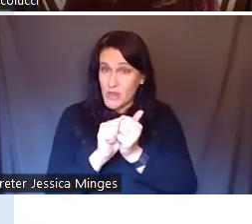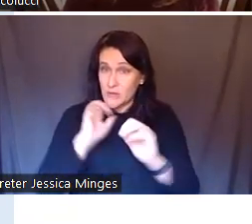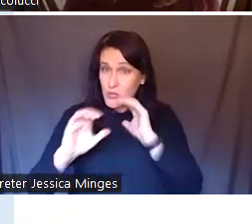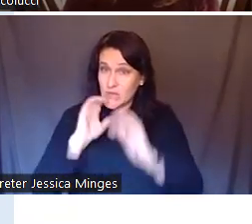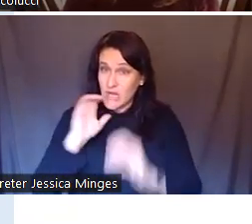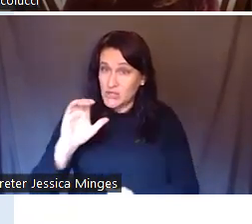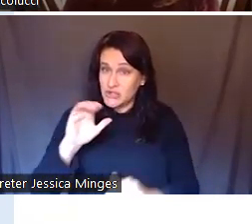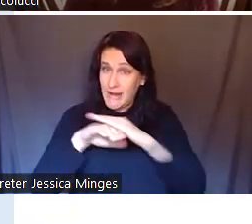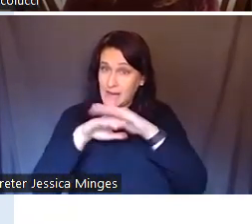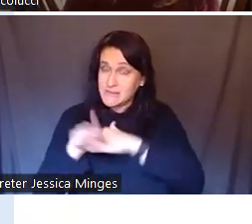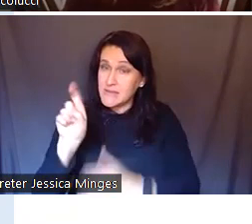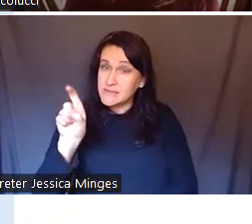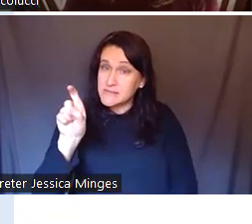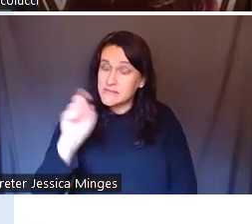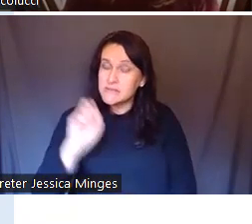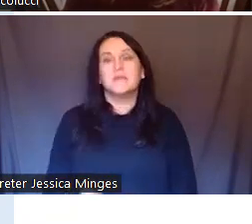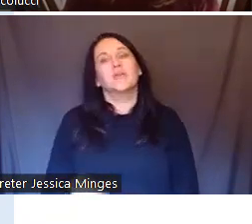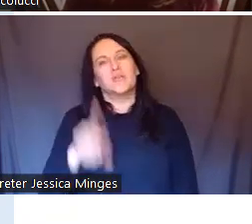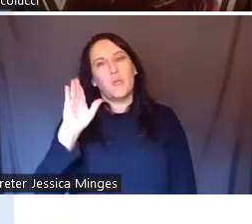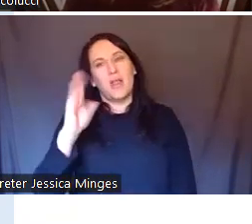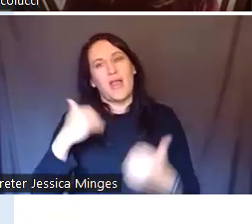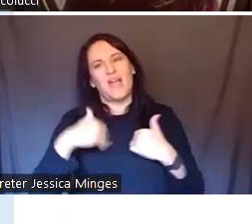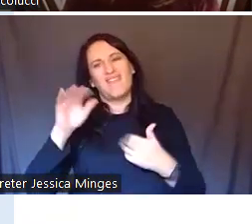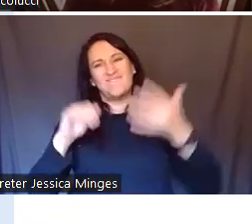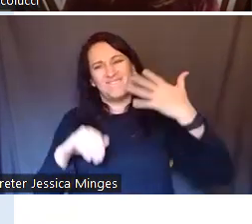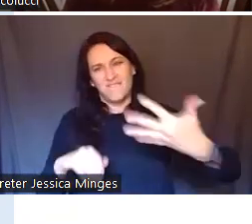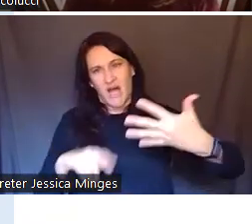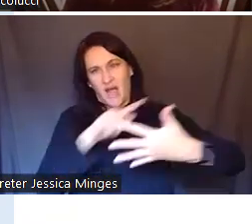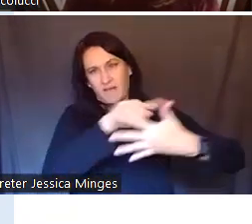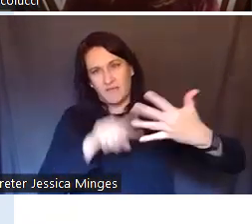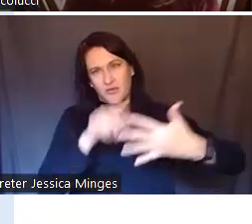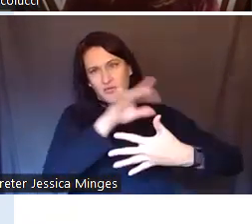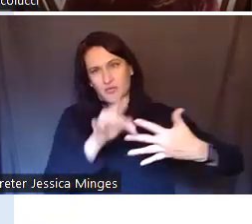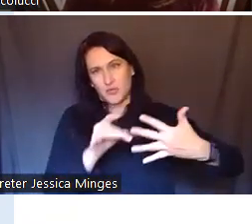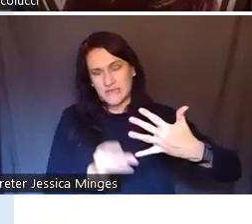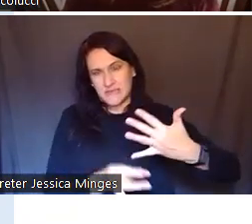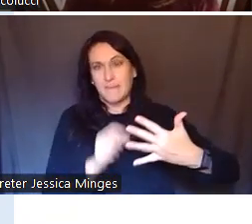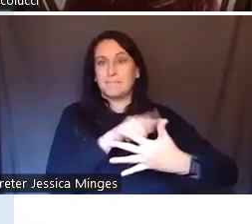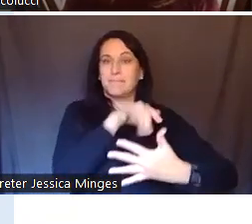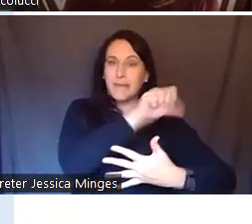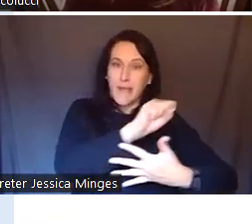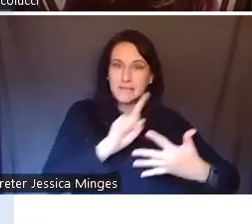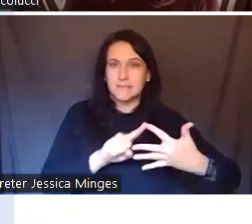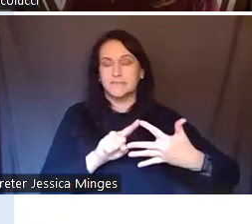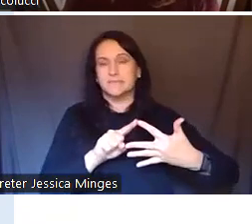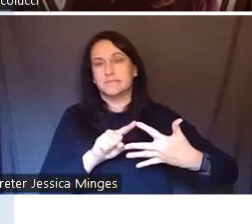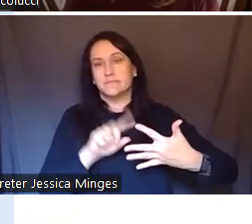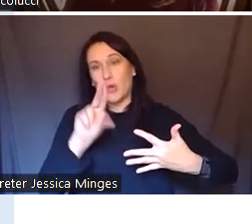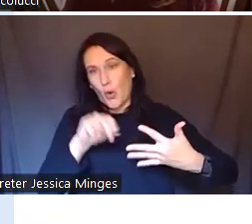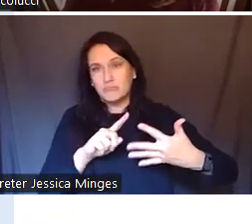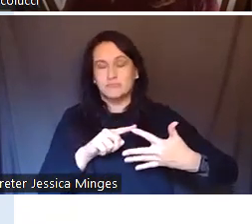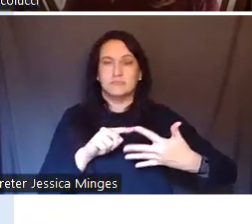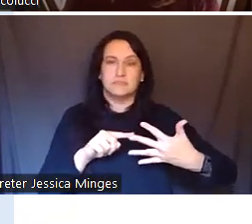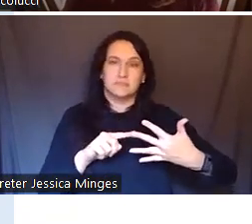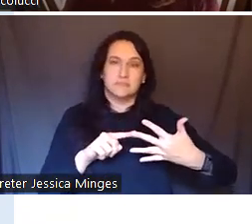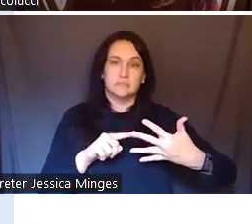communication access? And you're going to have 5 choices. You can answer yes, you can answer no,